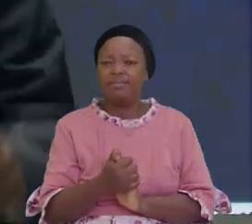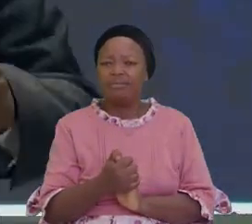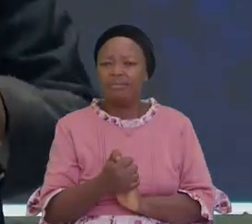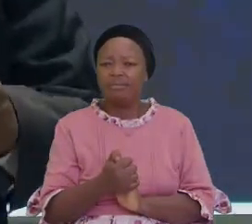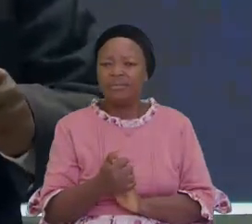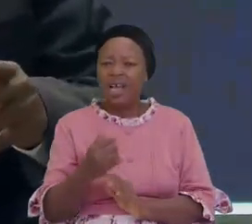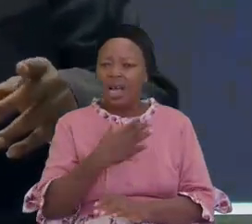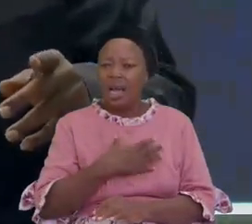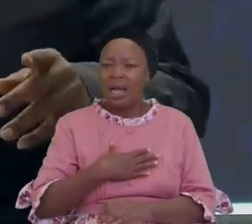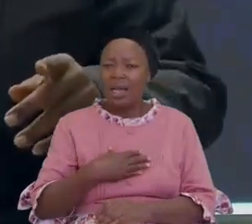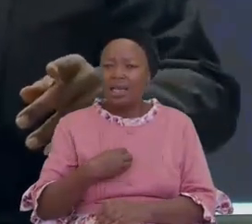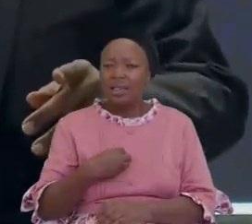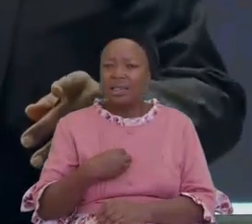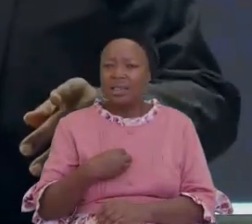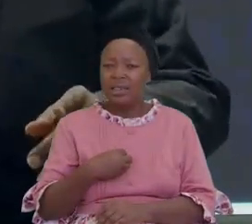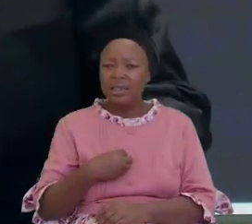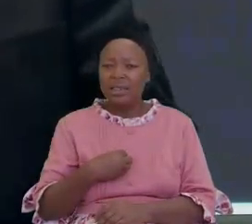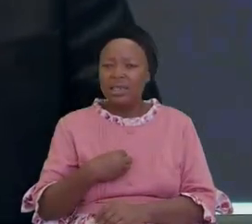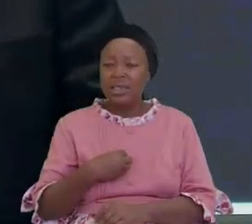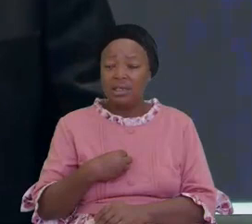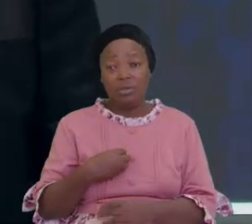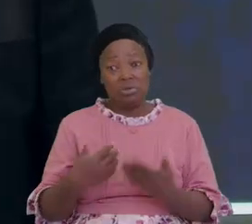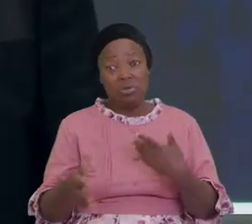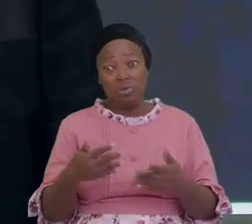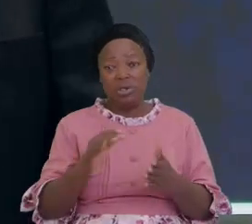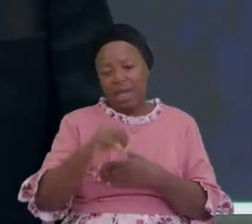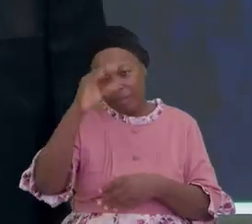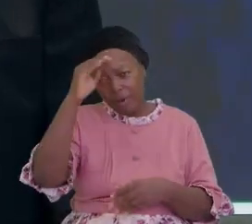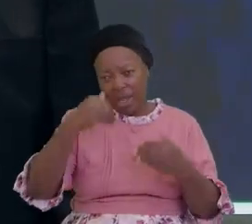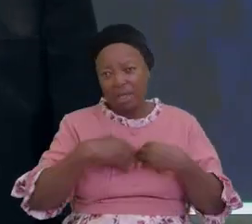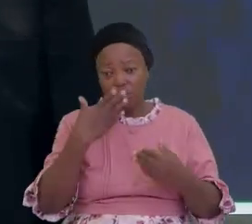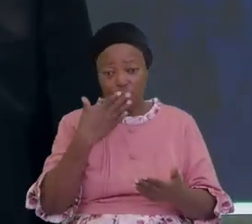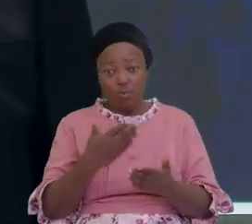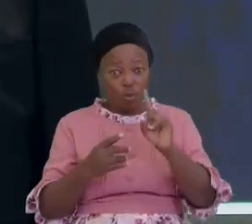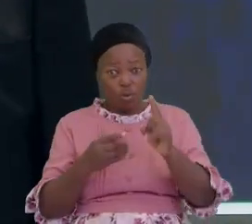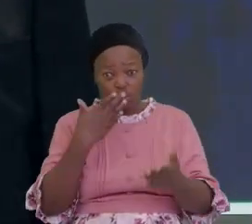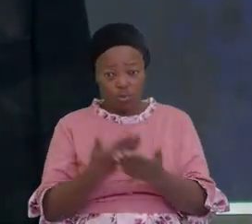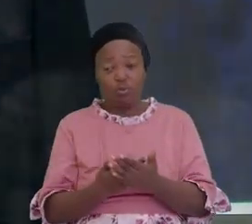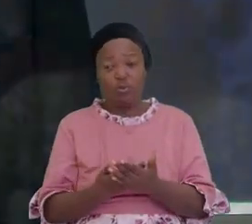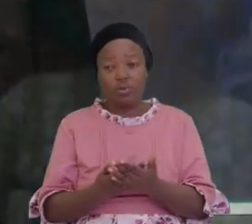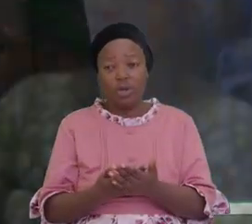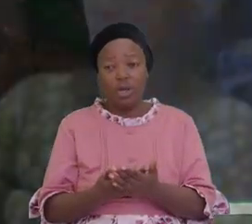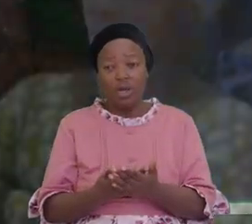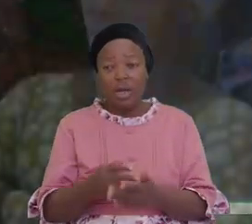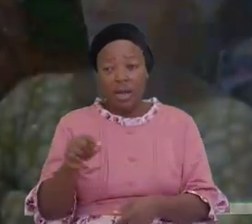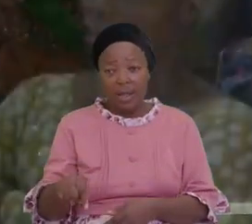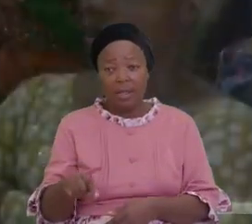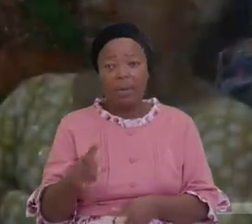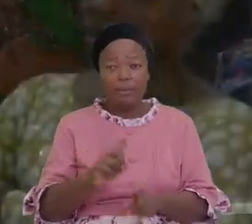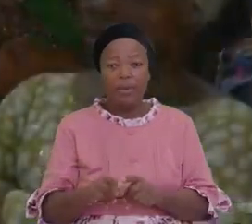And he had one good leg and one flesh rubber leg.